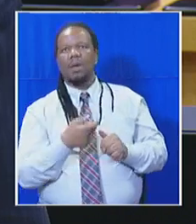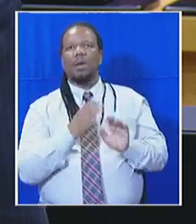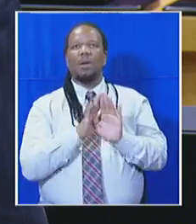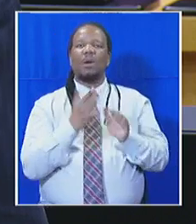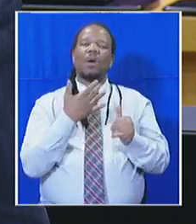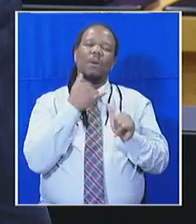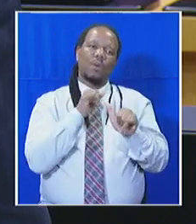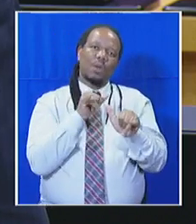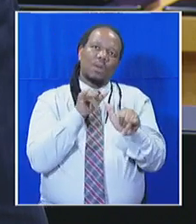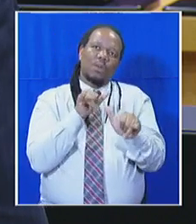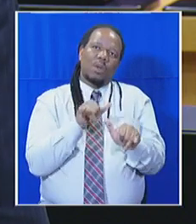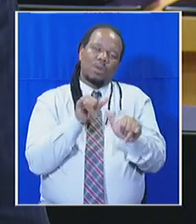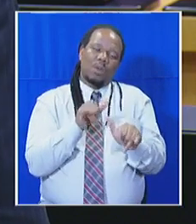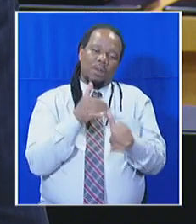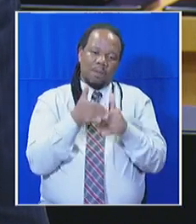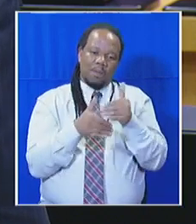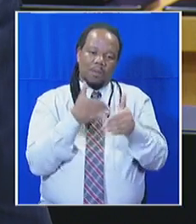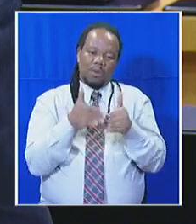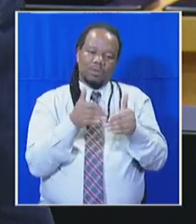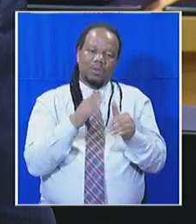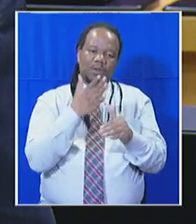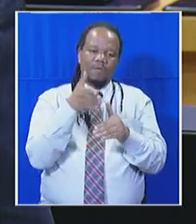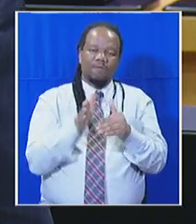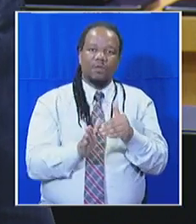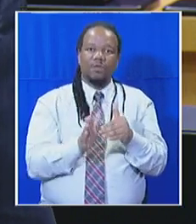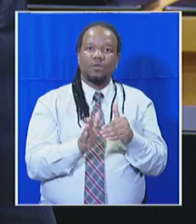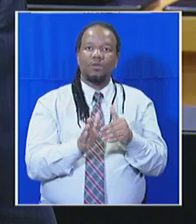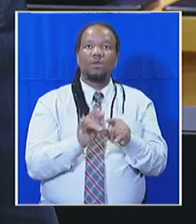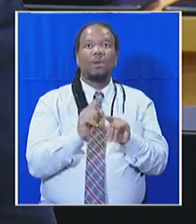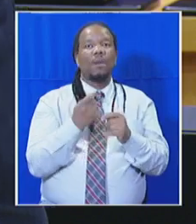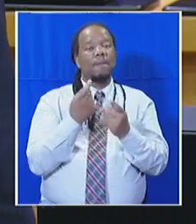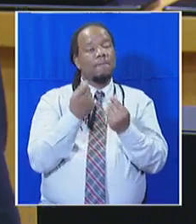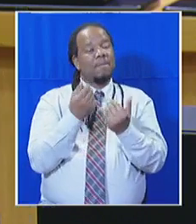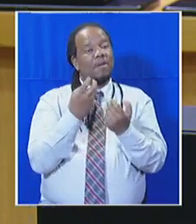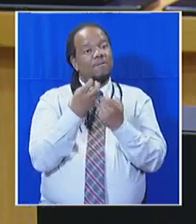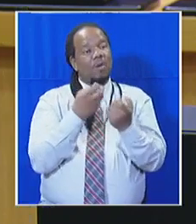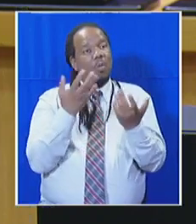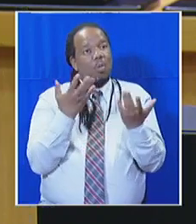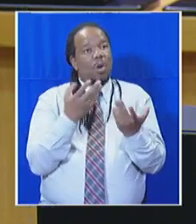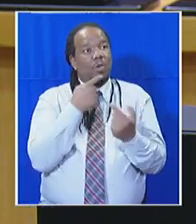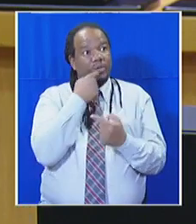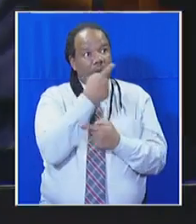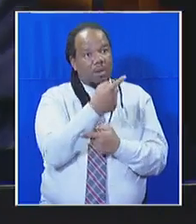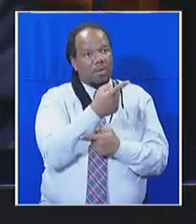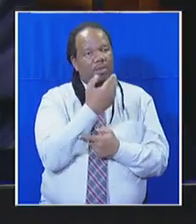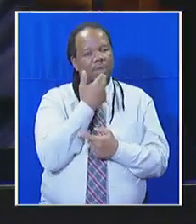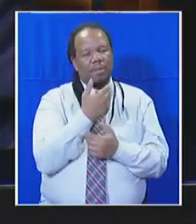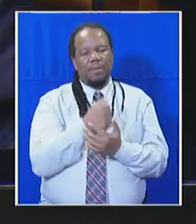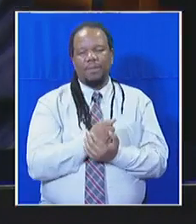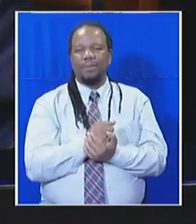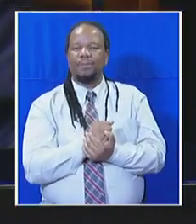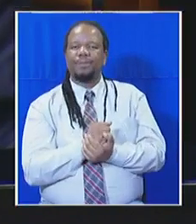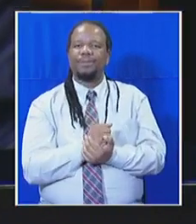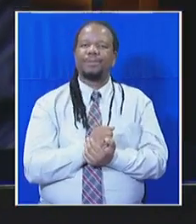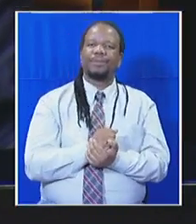wait until we conclude the process. We will tell you where the money will come from. Thank you very much.